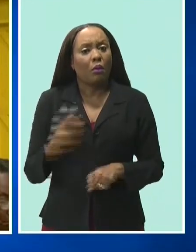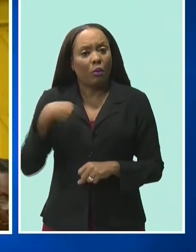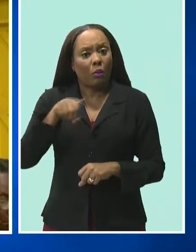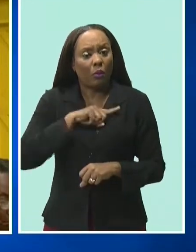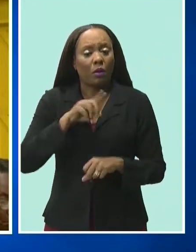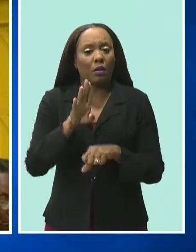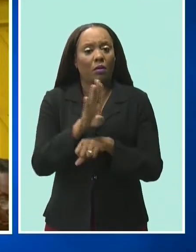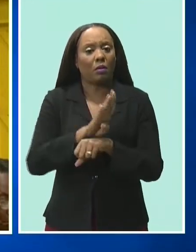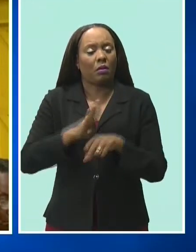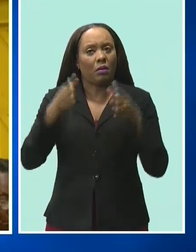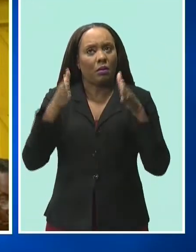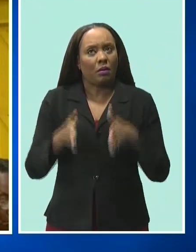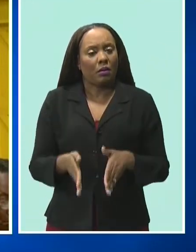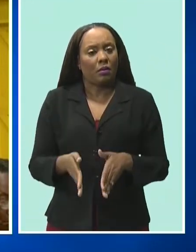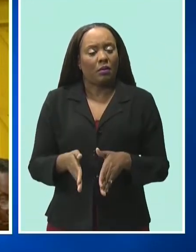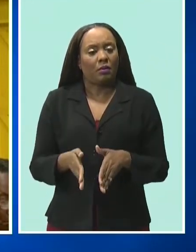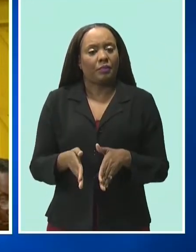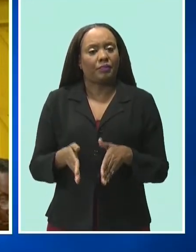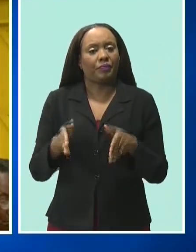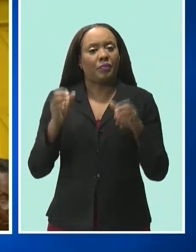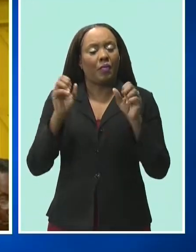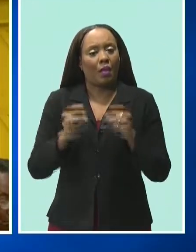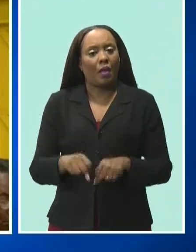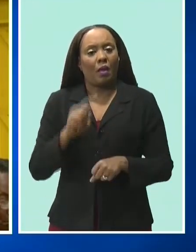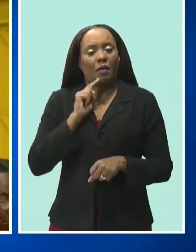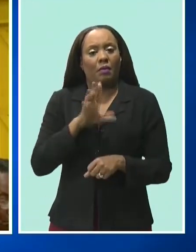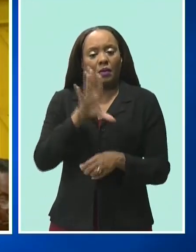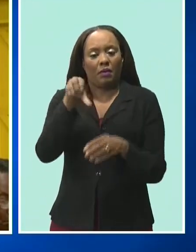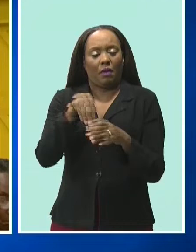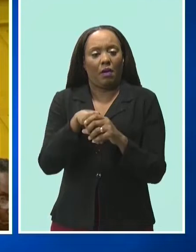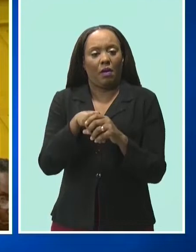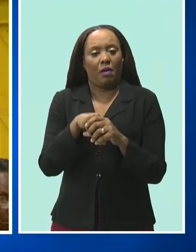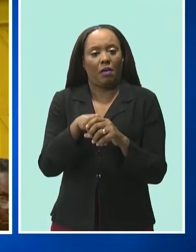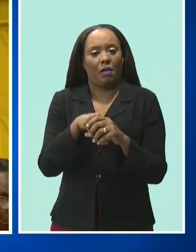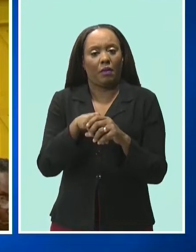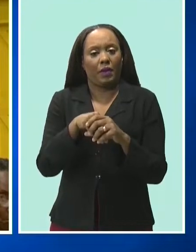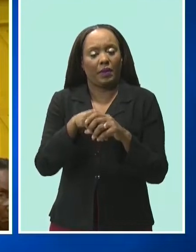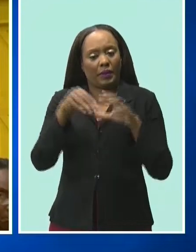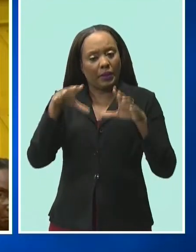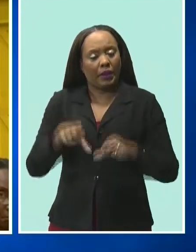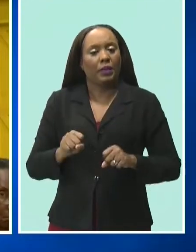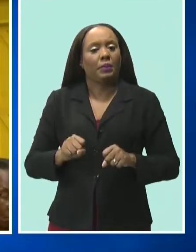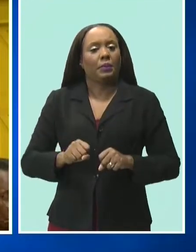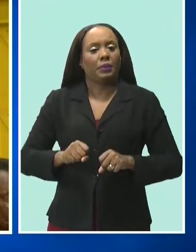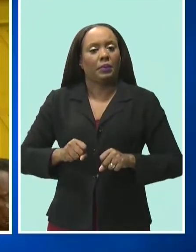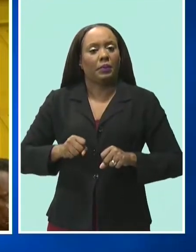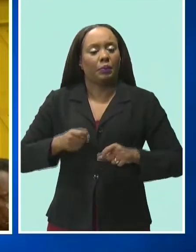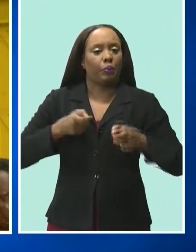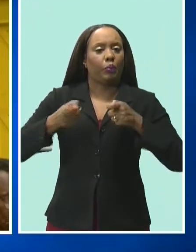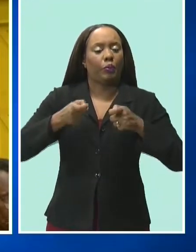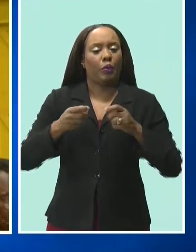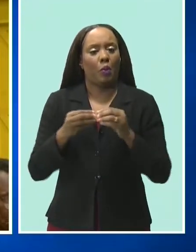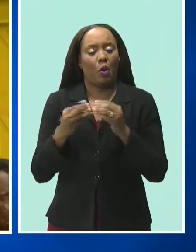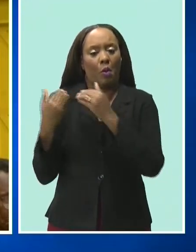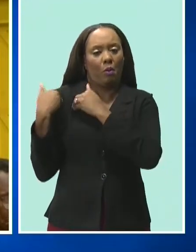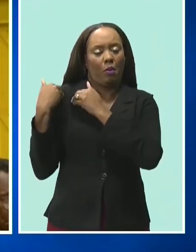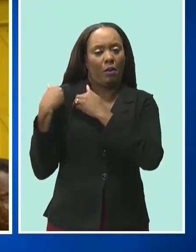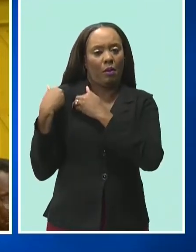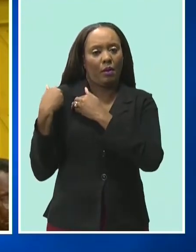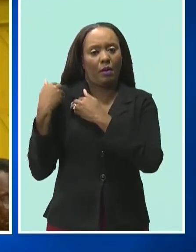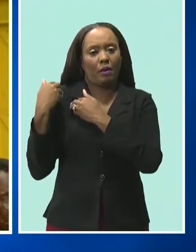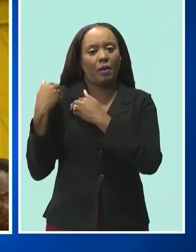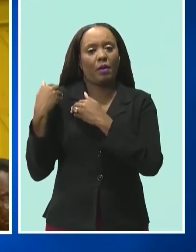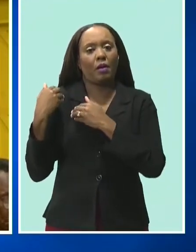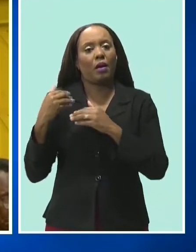able to be engaged in taking more responsibility for